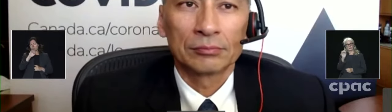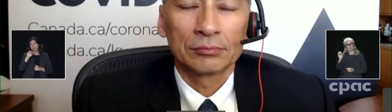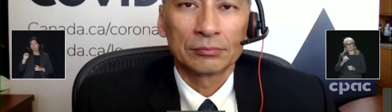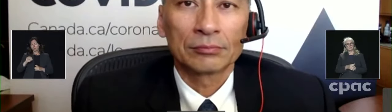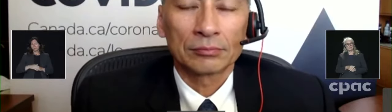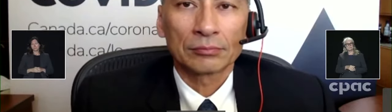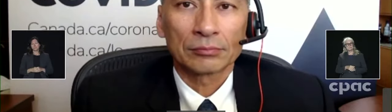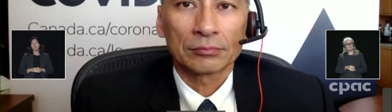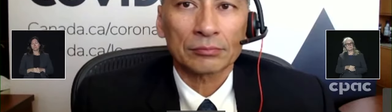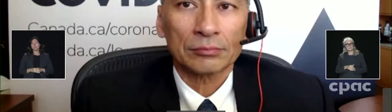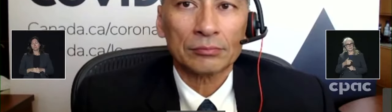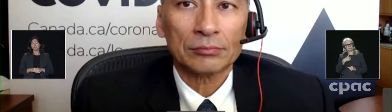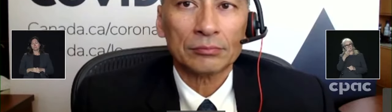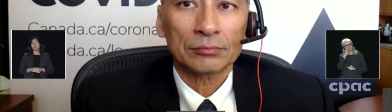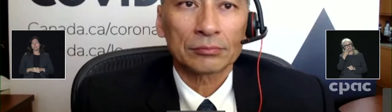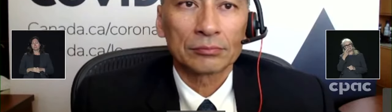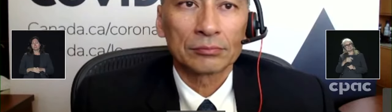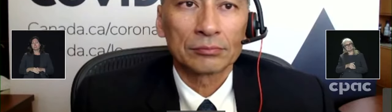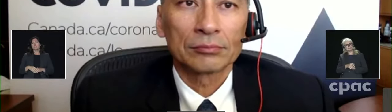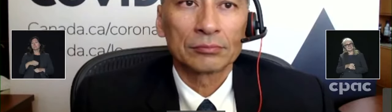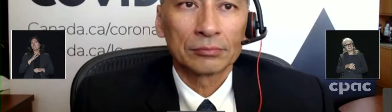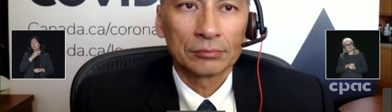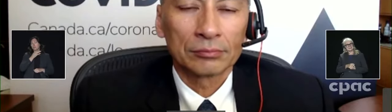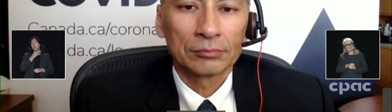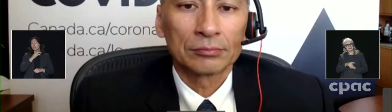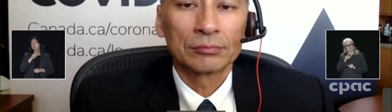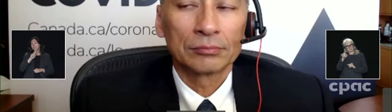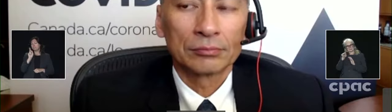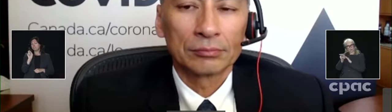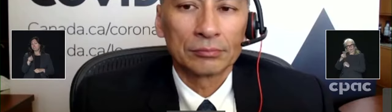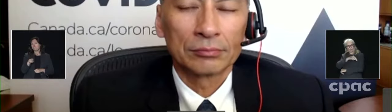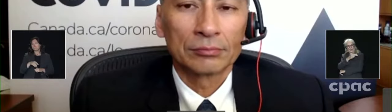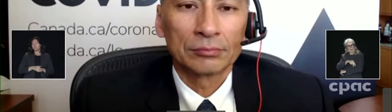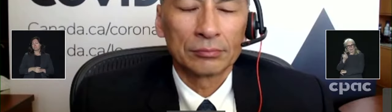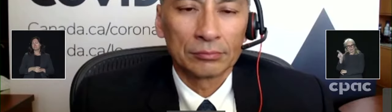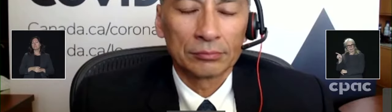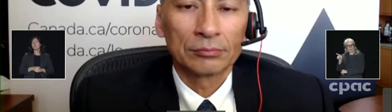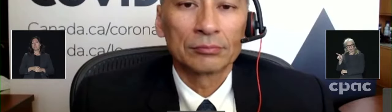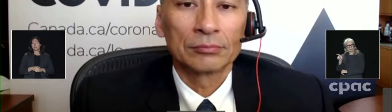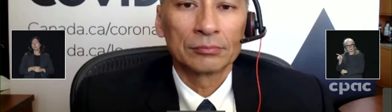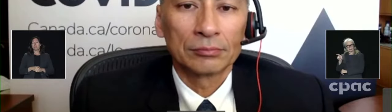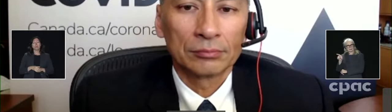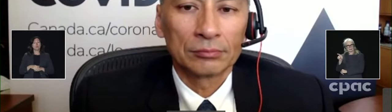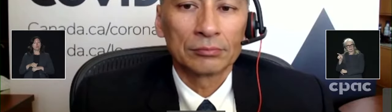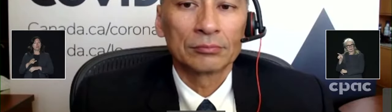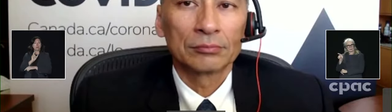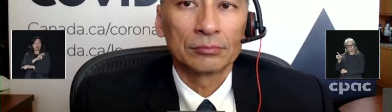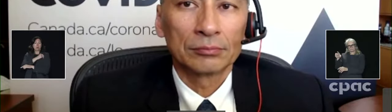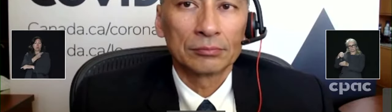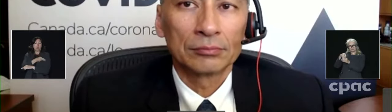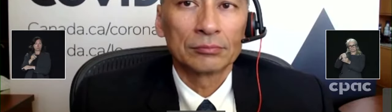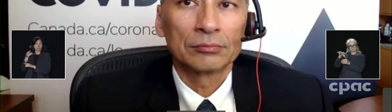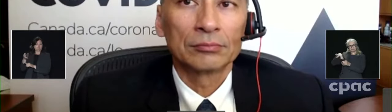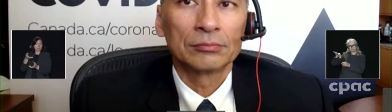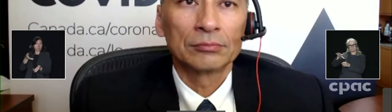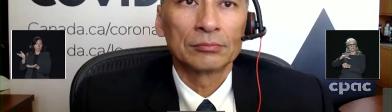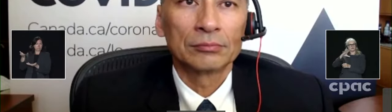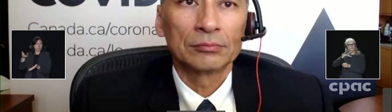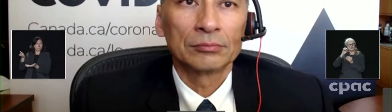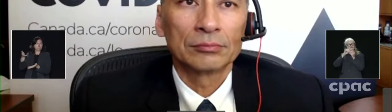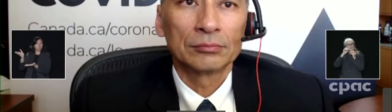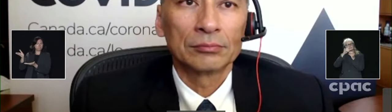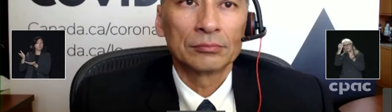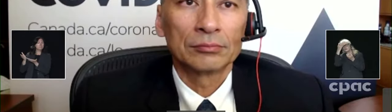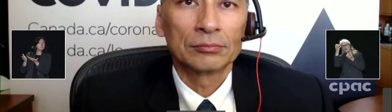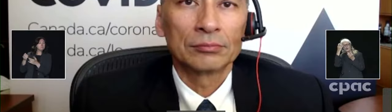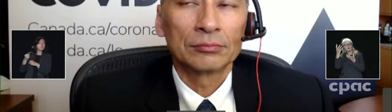que je suis curieux de savoir si dans les cas d'hospitalisation, est-ce qu'il y a des données qui nous